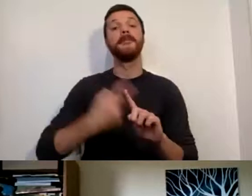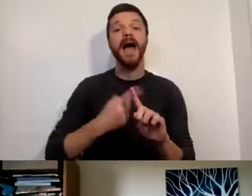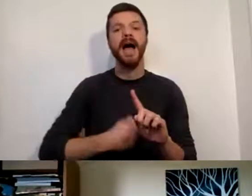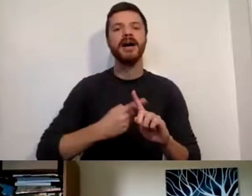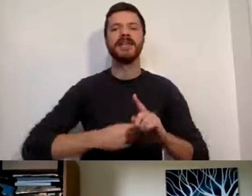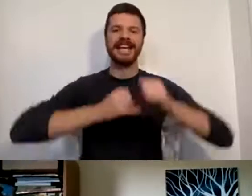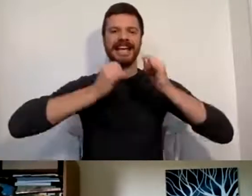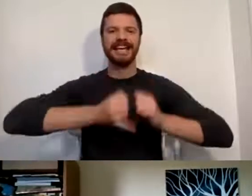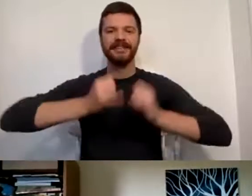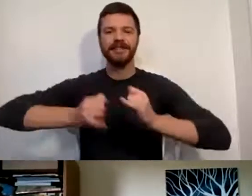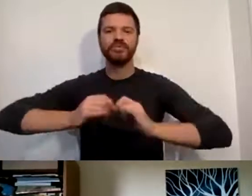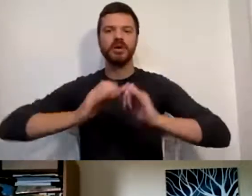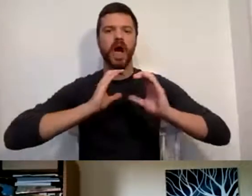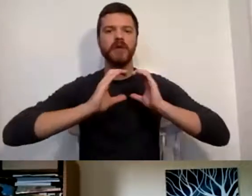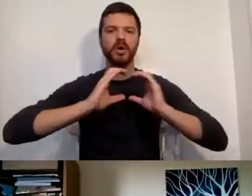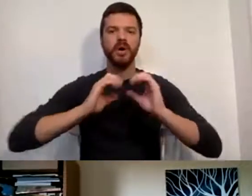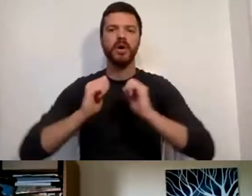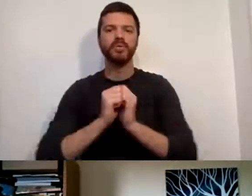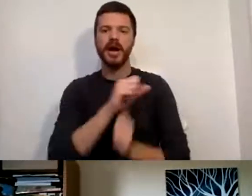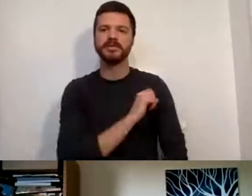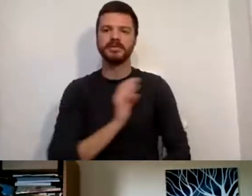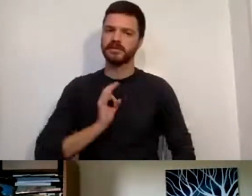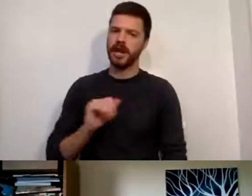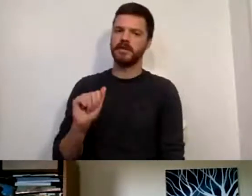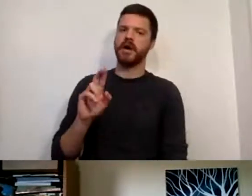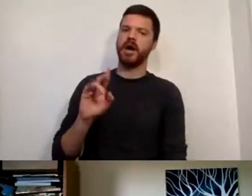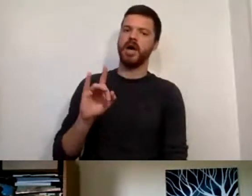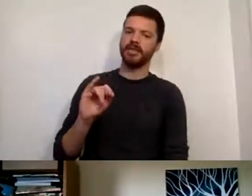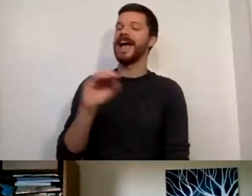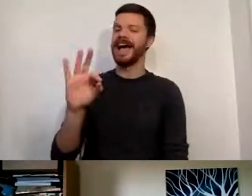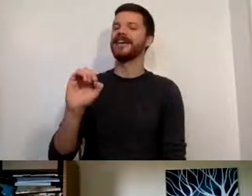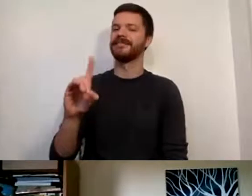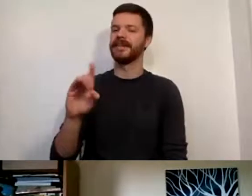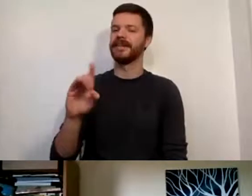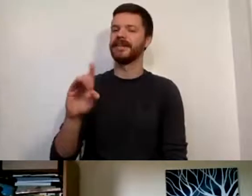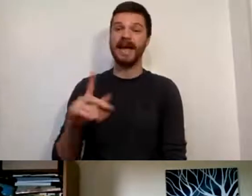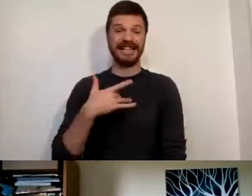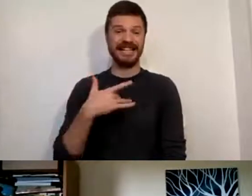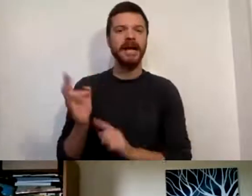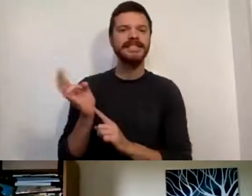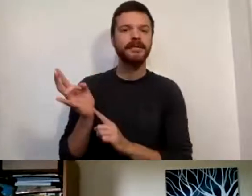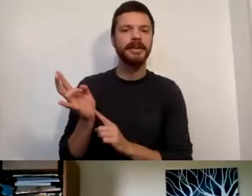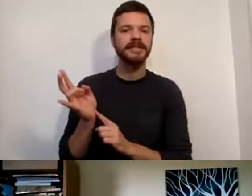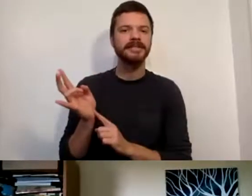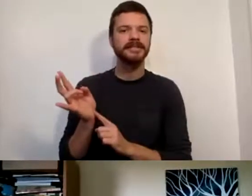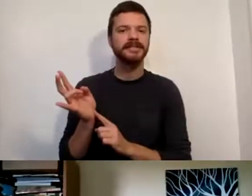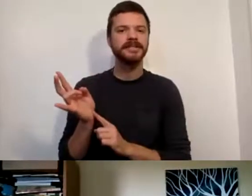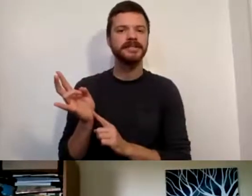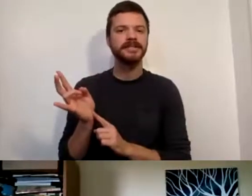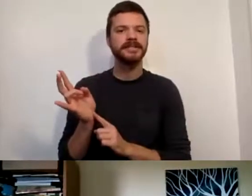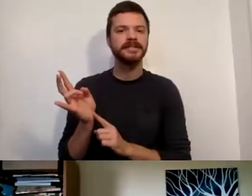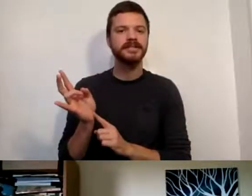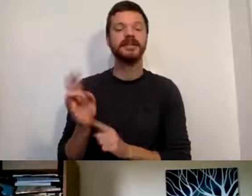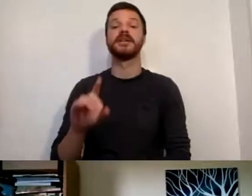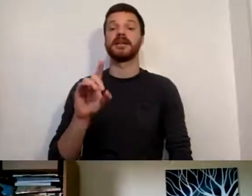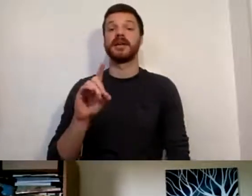with with staff in the audit and feedback, and typically those took 7 minutes on average. And in addition to talking about the data,